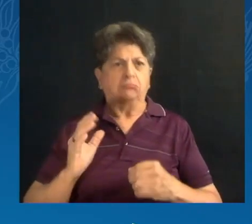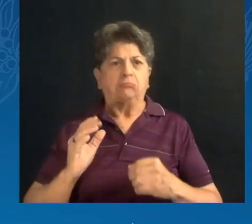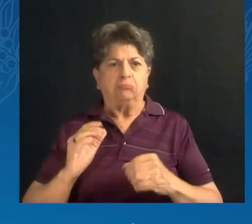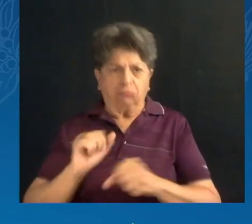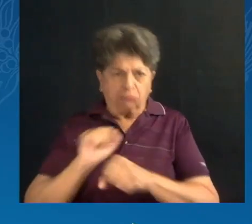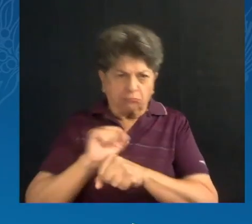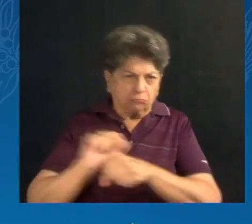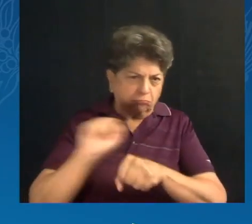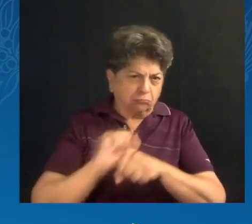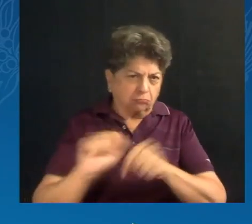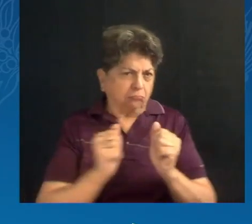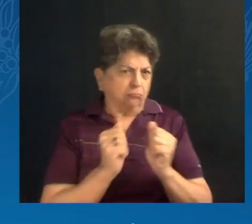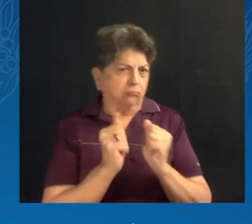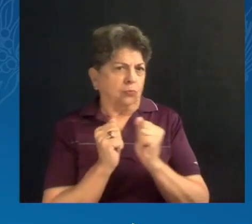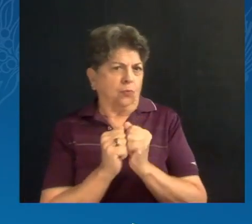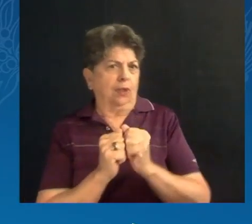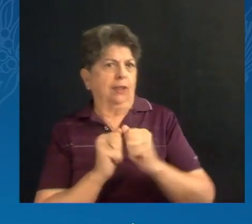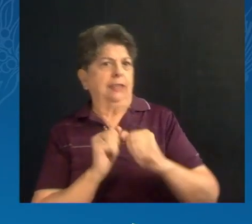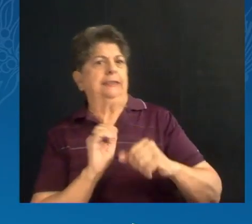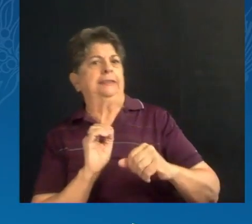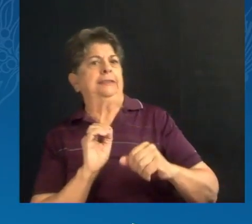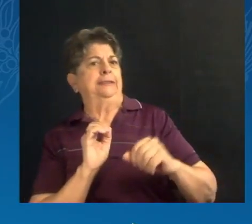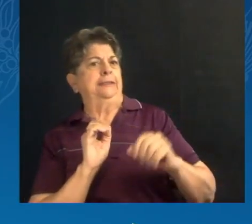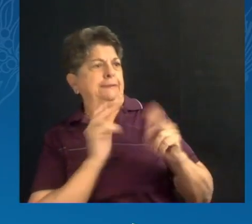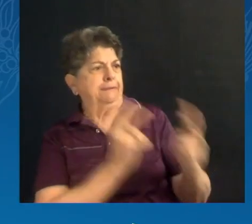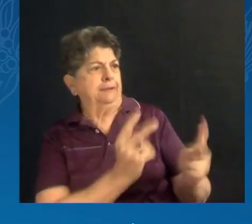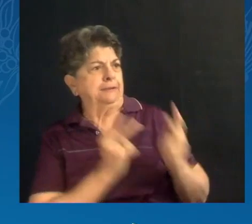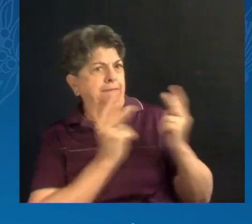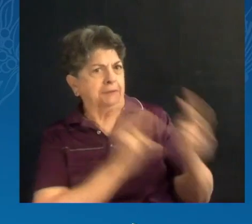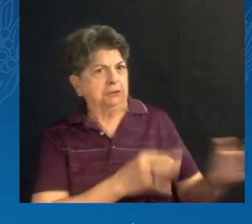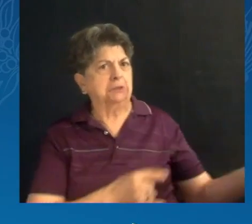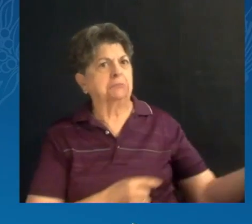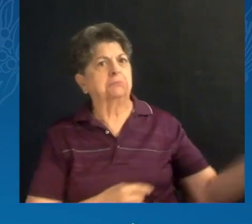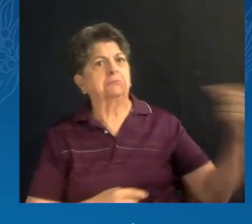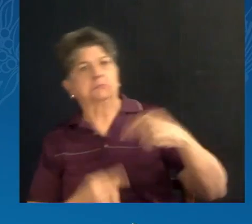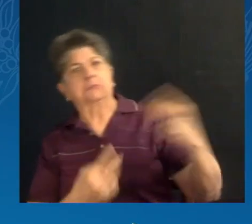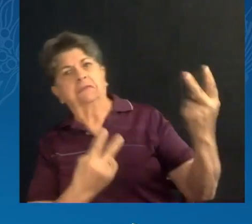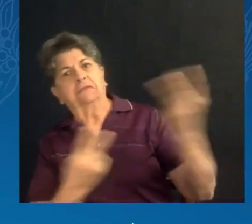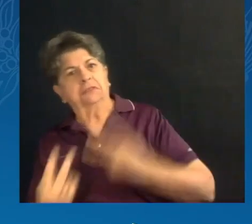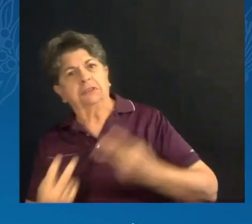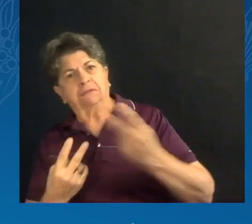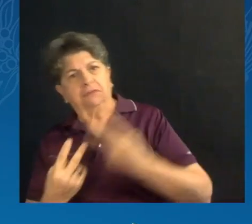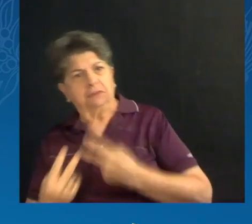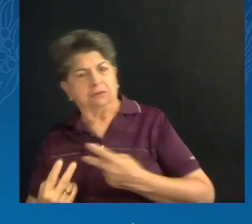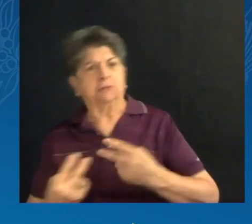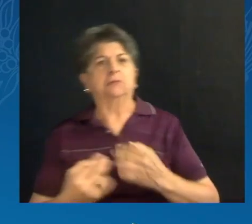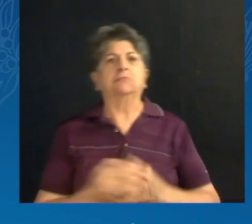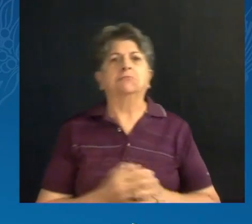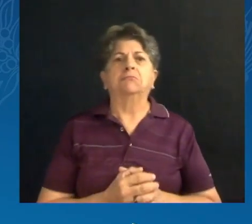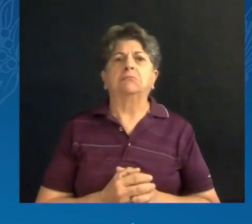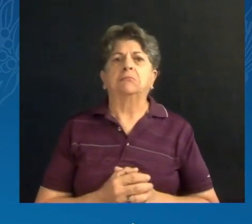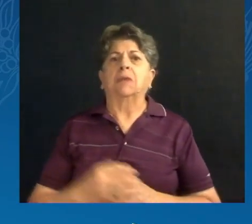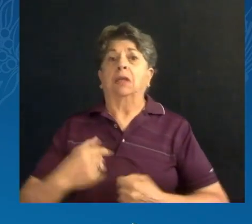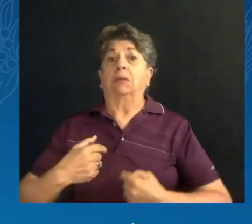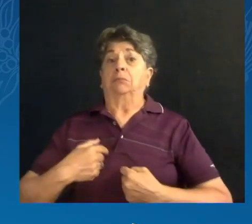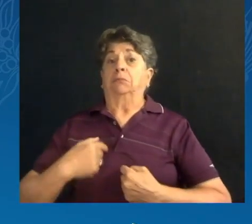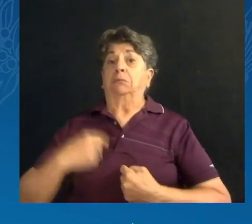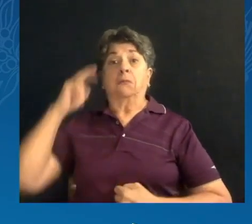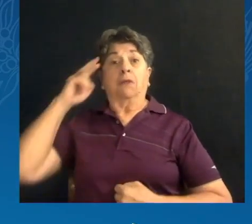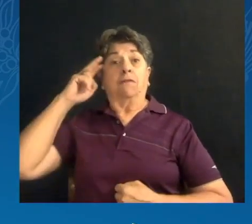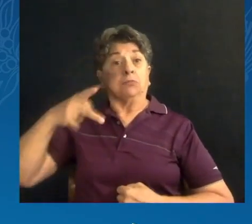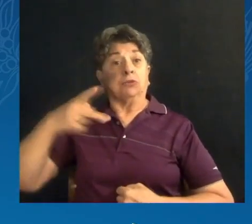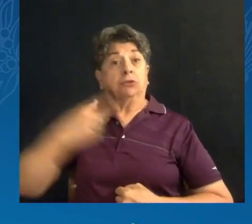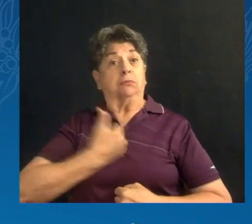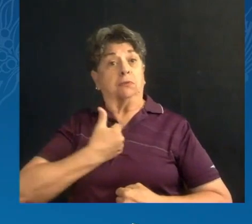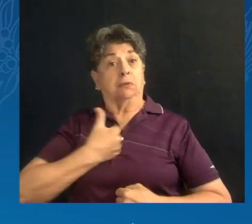each. And as Vice President, I am proud that I have met with nearly three dozen regional leaders here